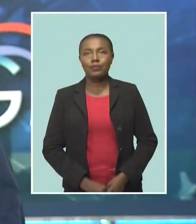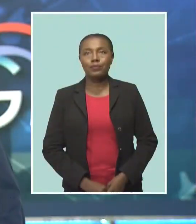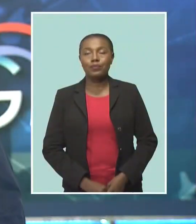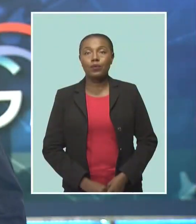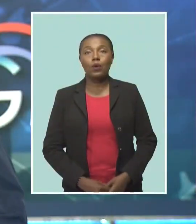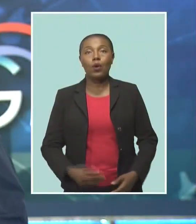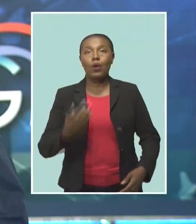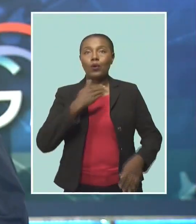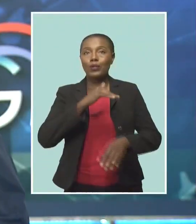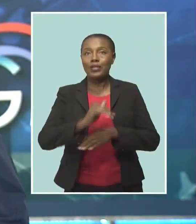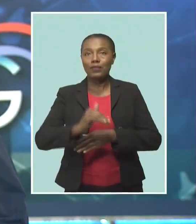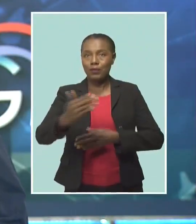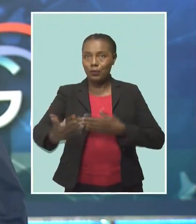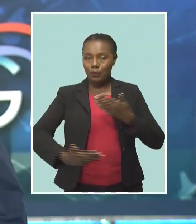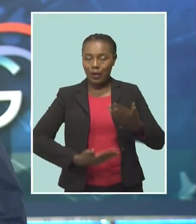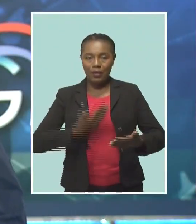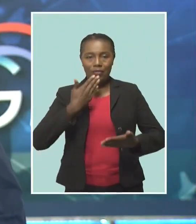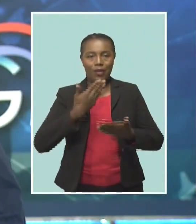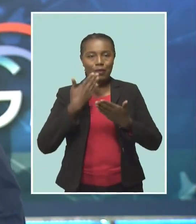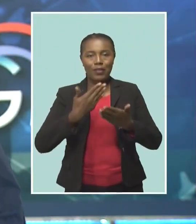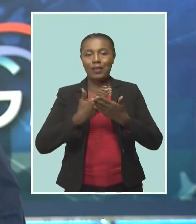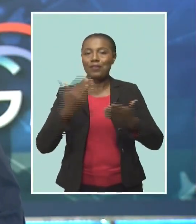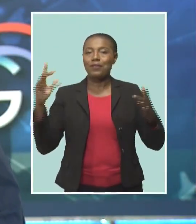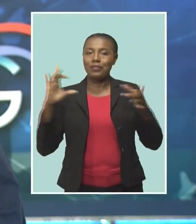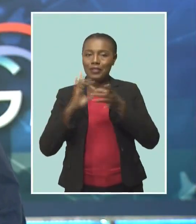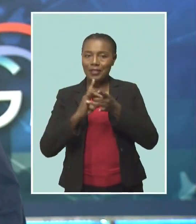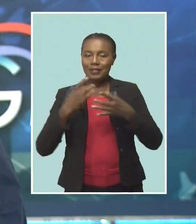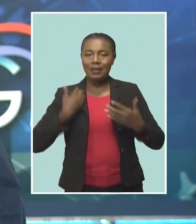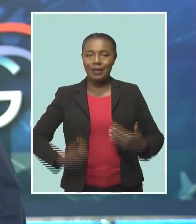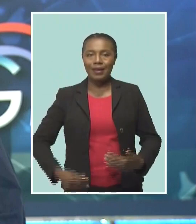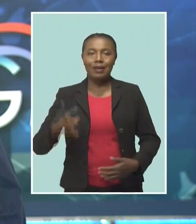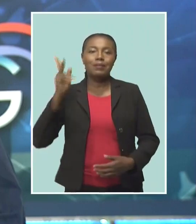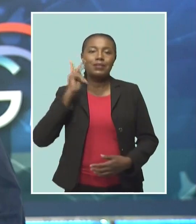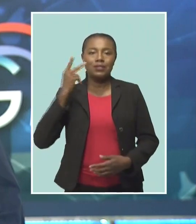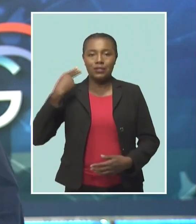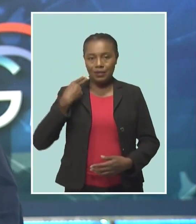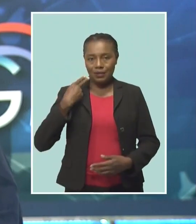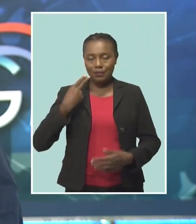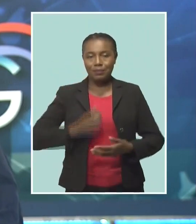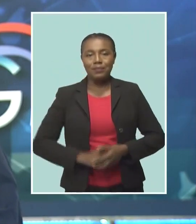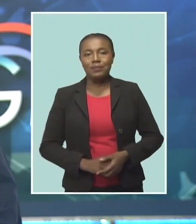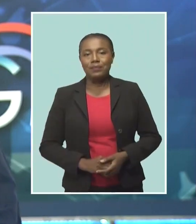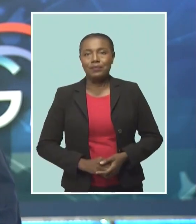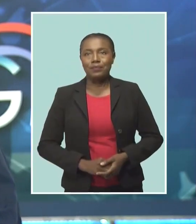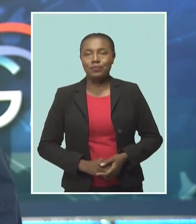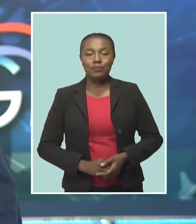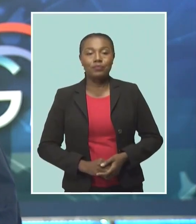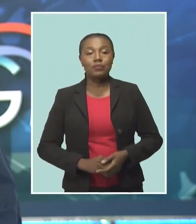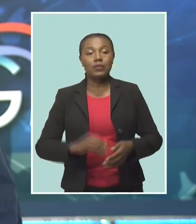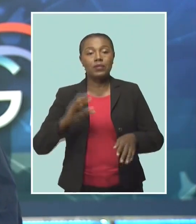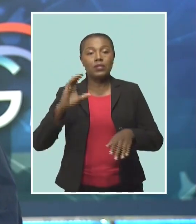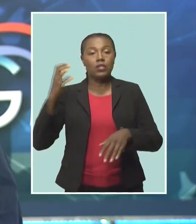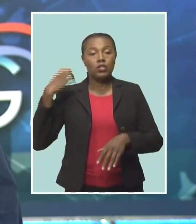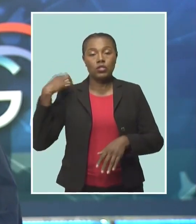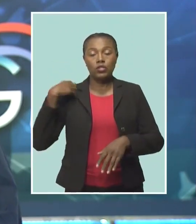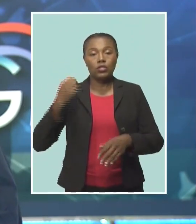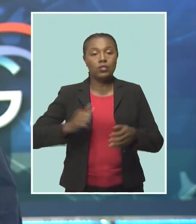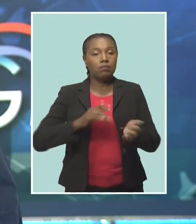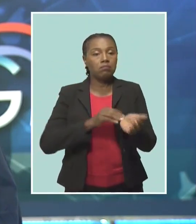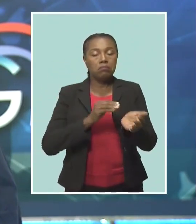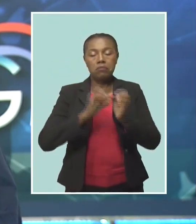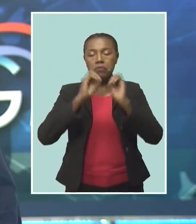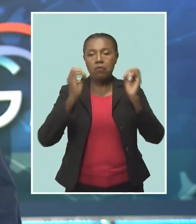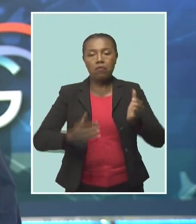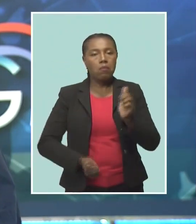Good evening to you and welcome. Thanks so much for joining us. I'm Tisha Hines with your details at this time. Chief Medical Officer, the Most